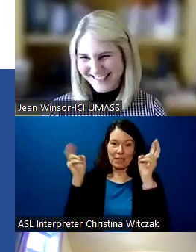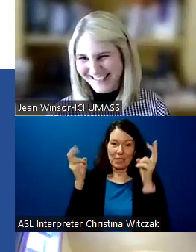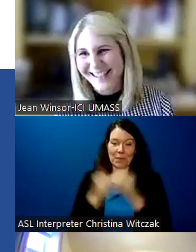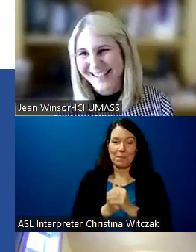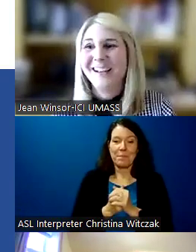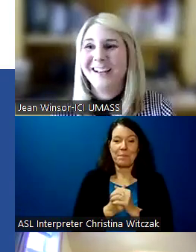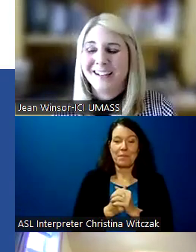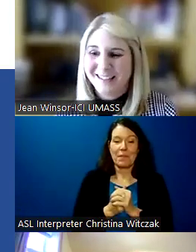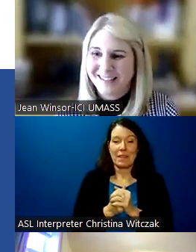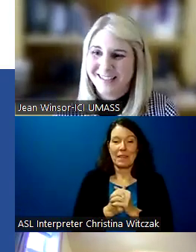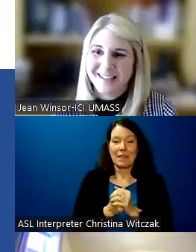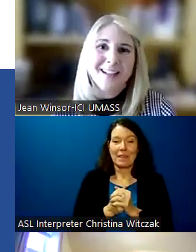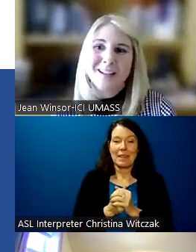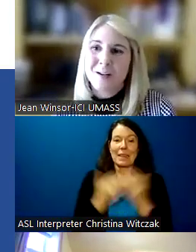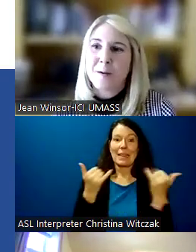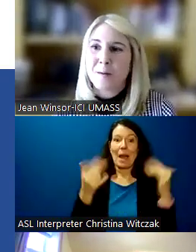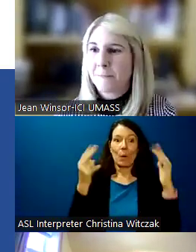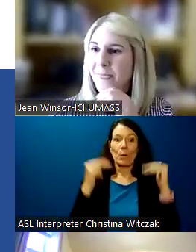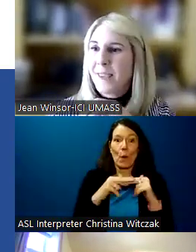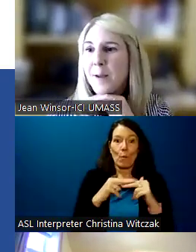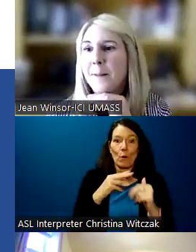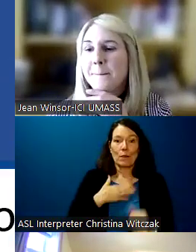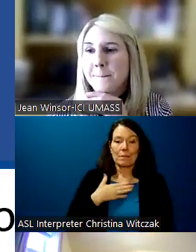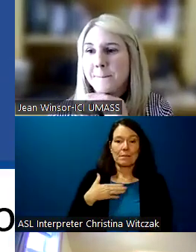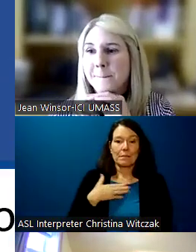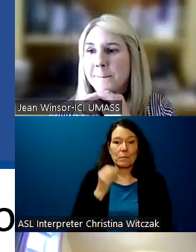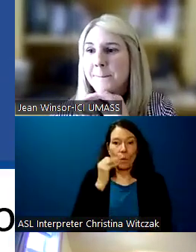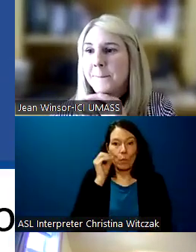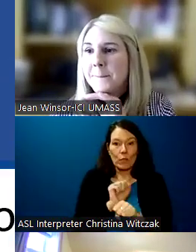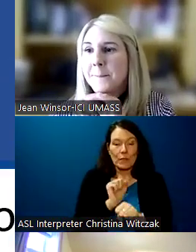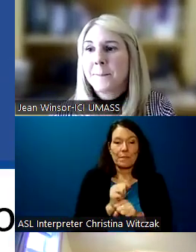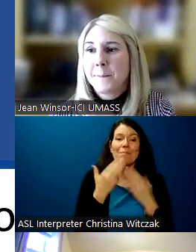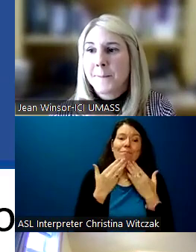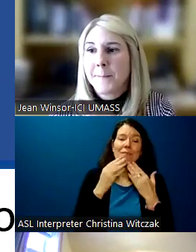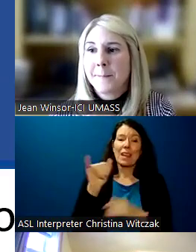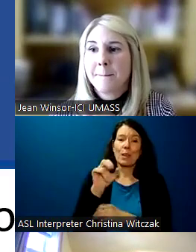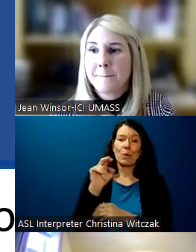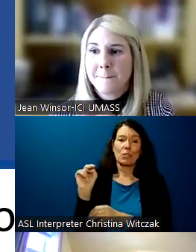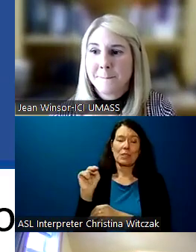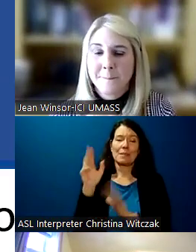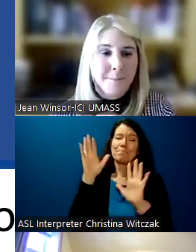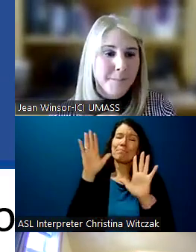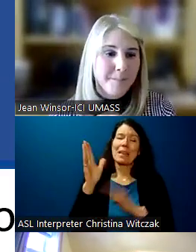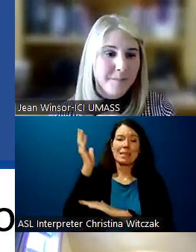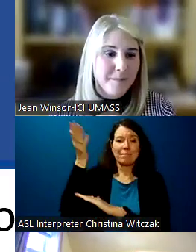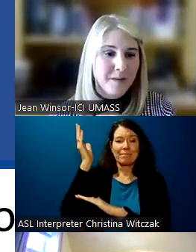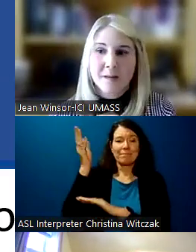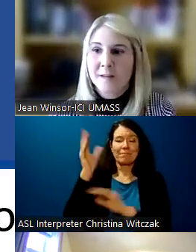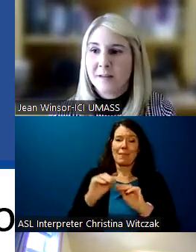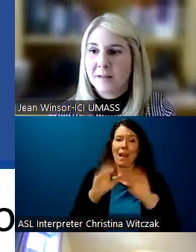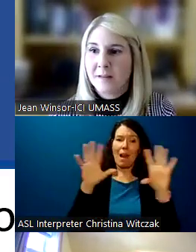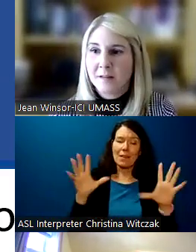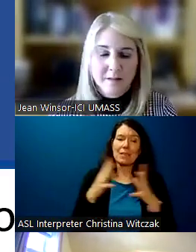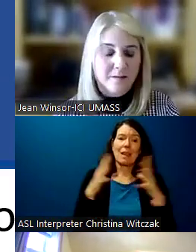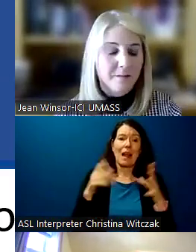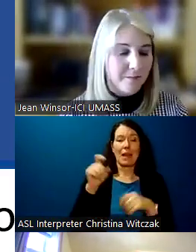Rebecca, let's move to the homework slide, please. So thanks so much, Jean. This was an amazing presentation. It's obvious that there's a lot of